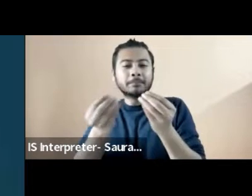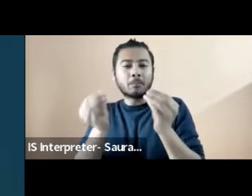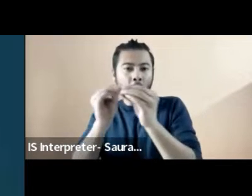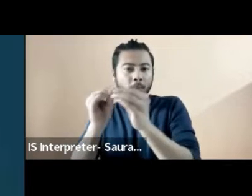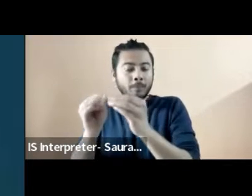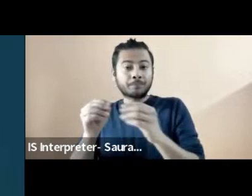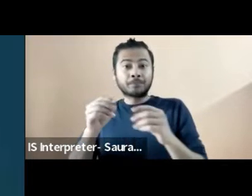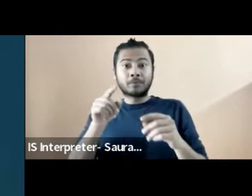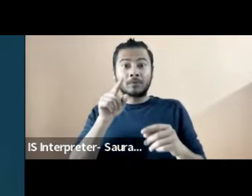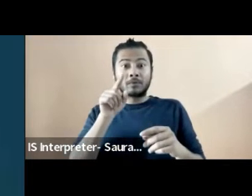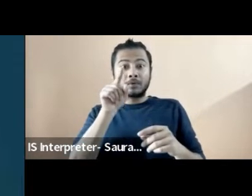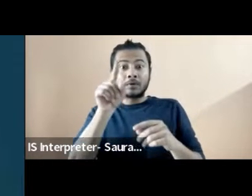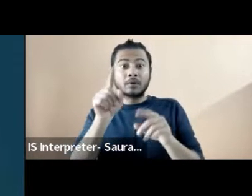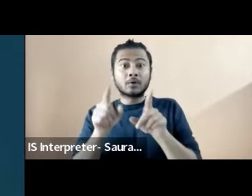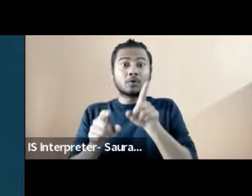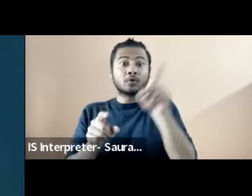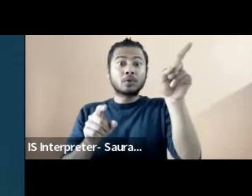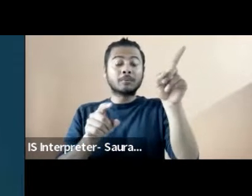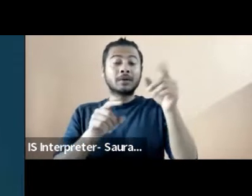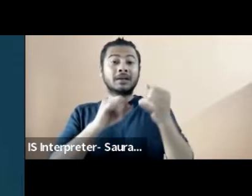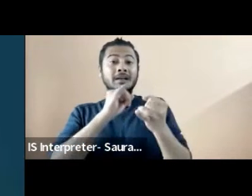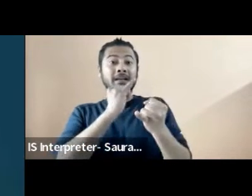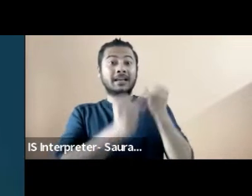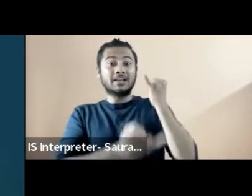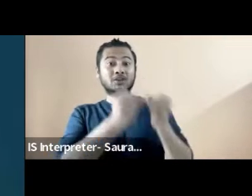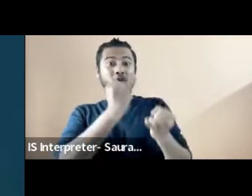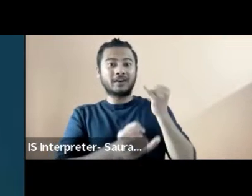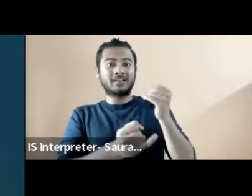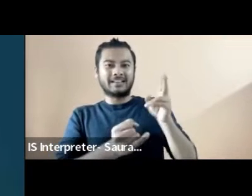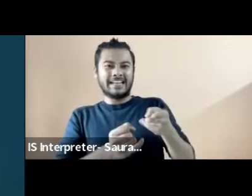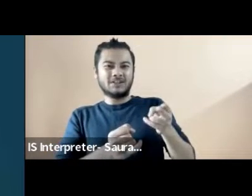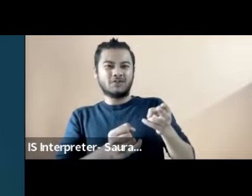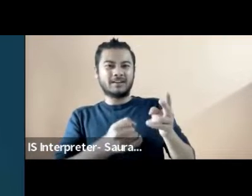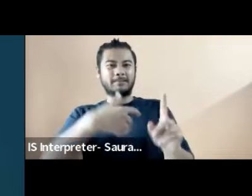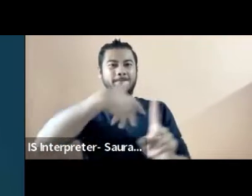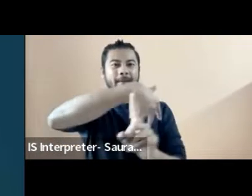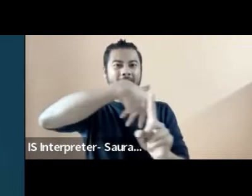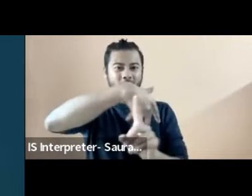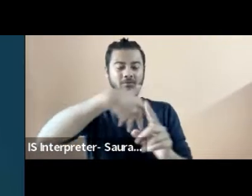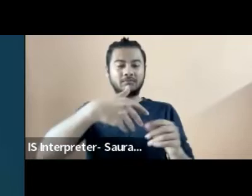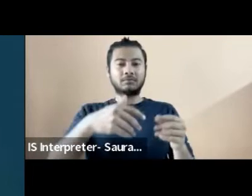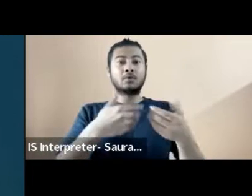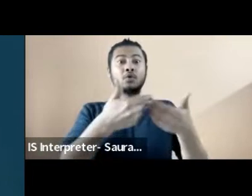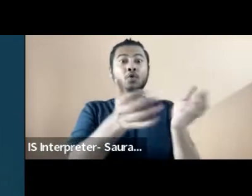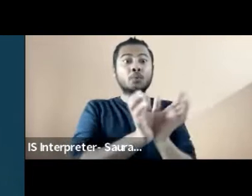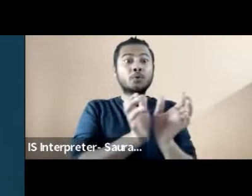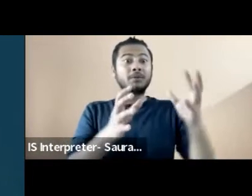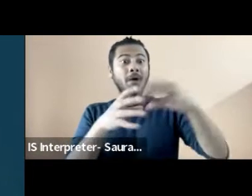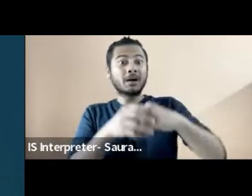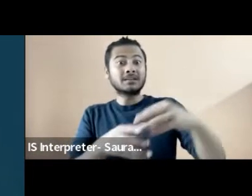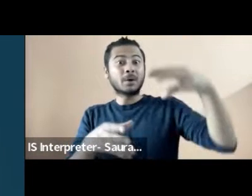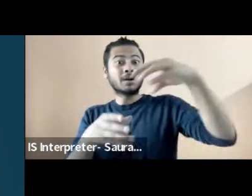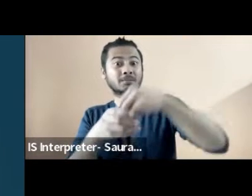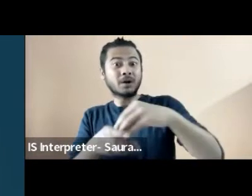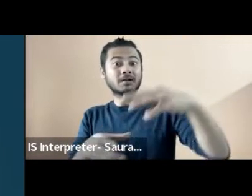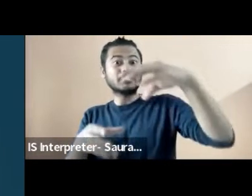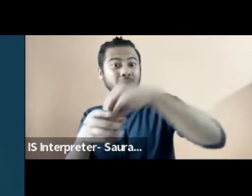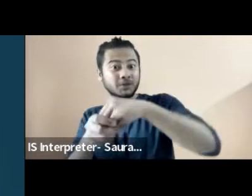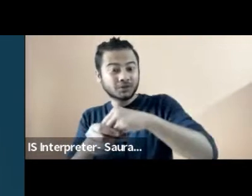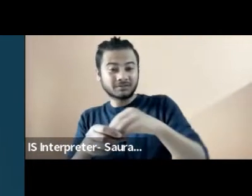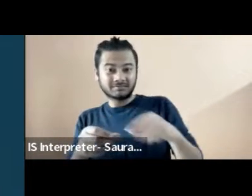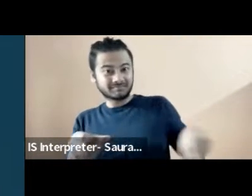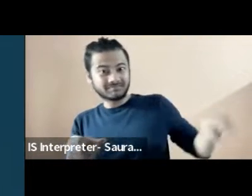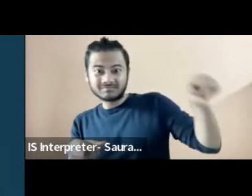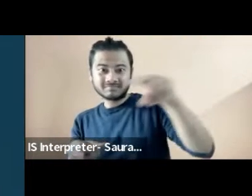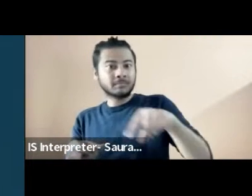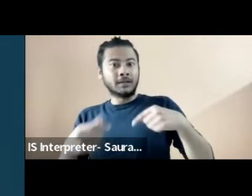at the top left, which is historical background. That is a legacy of community participation, something that we felt was very integral to sort of